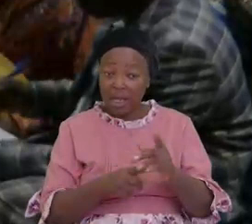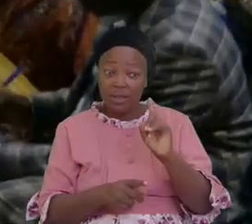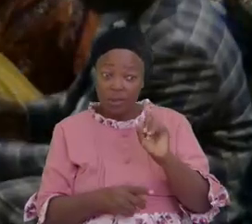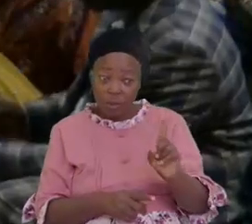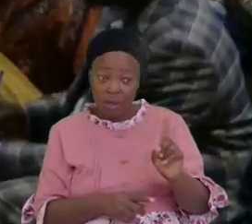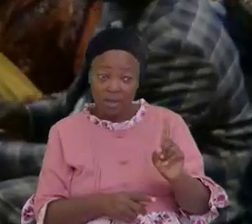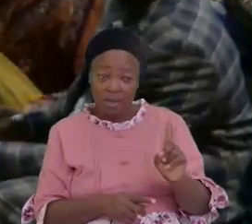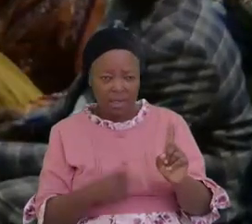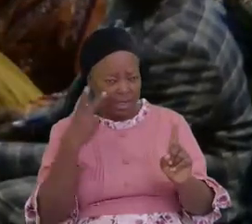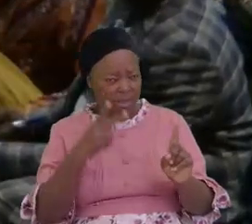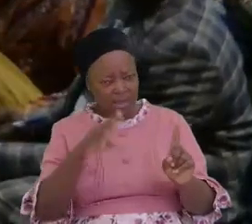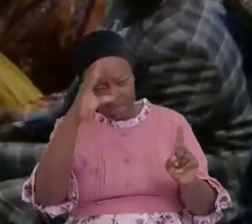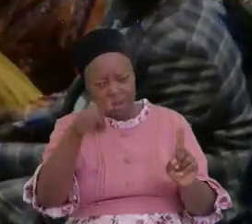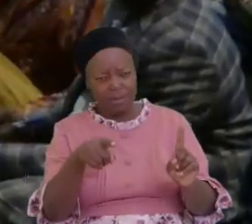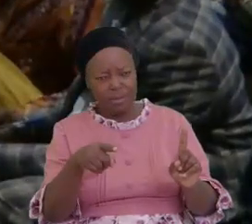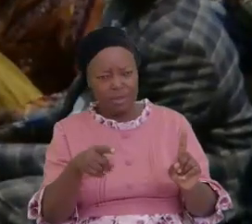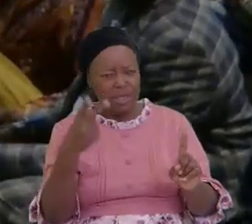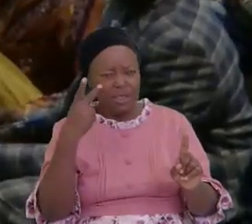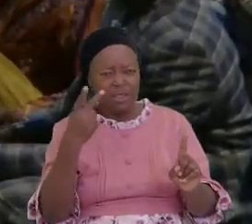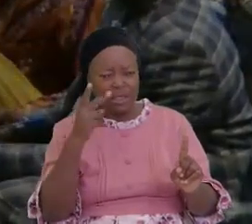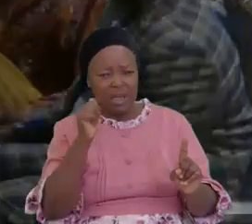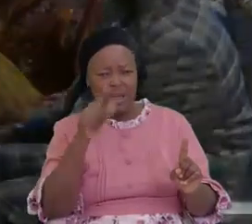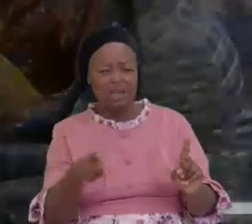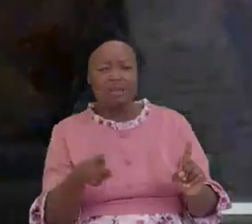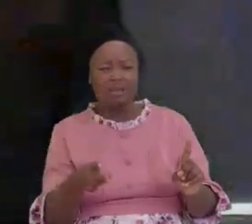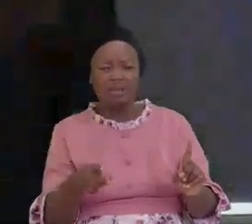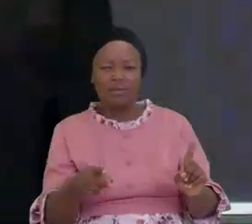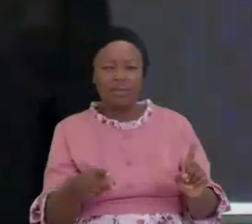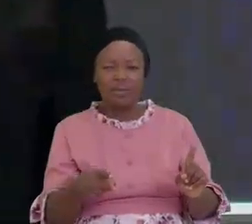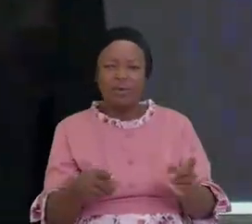look at him. Look at her. Washed,